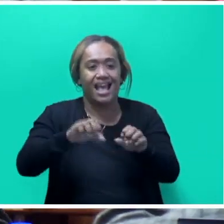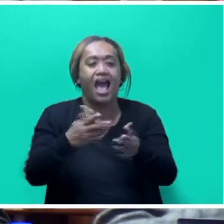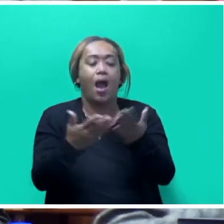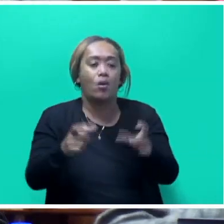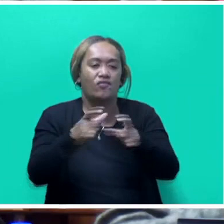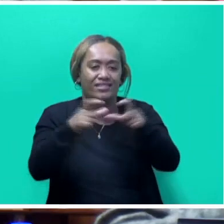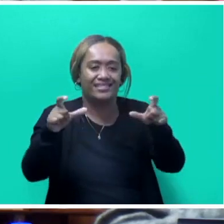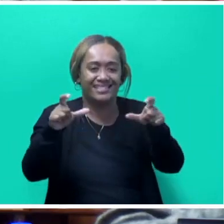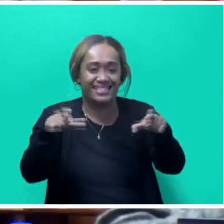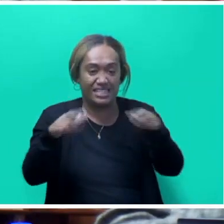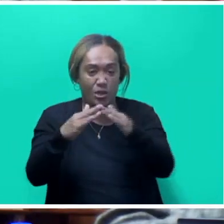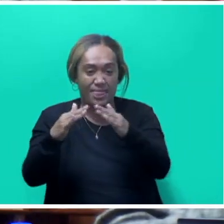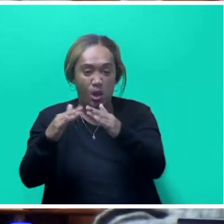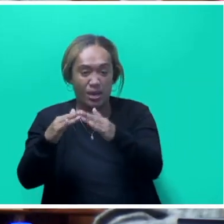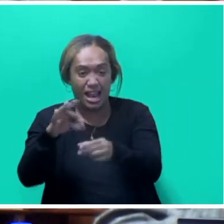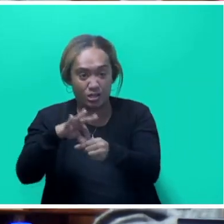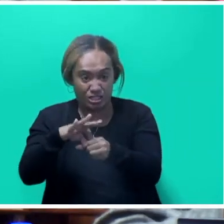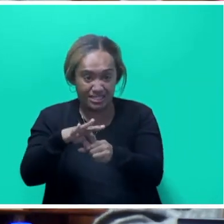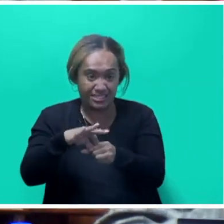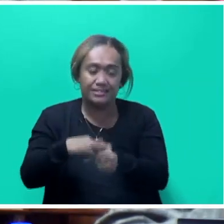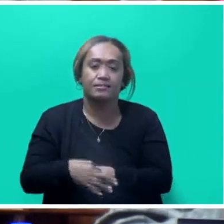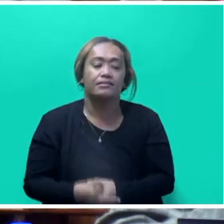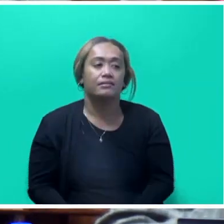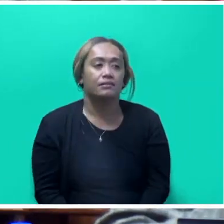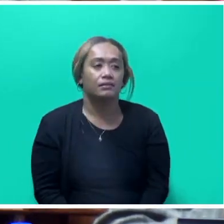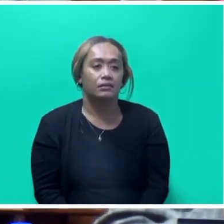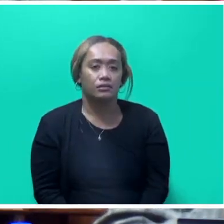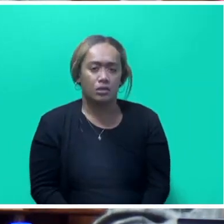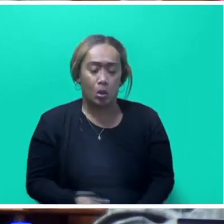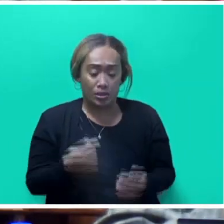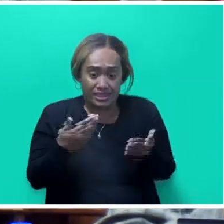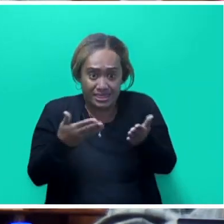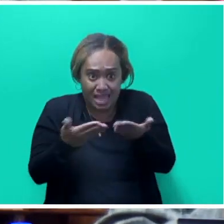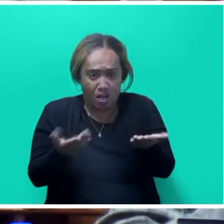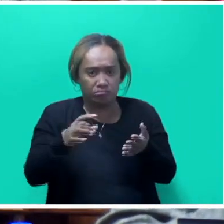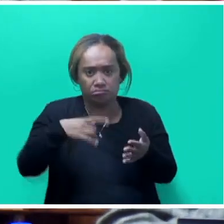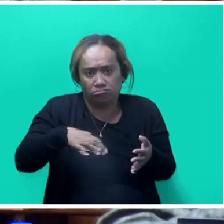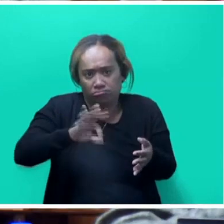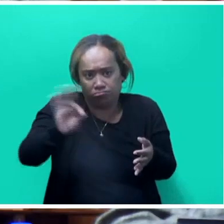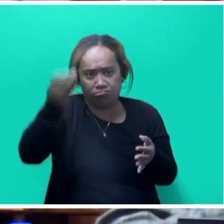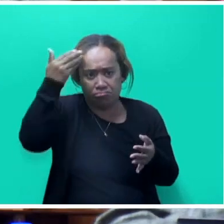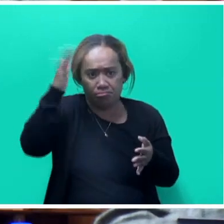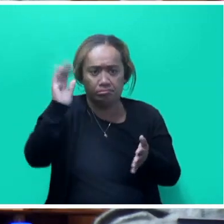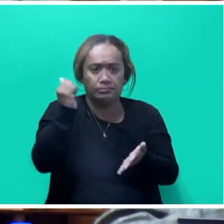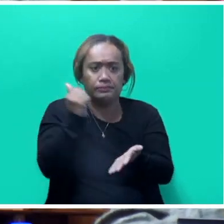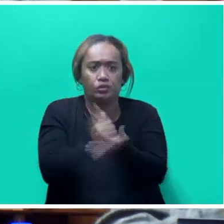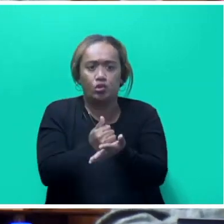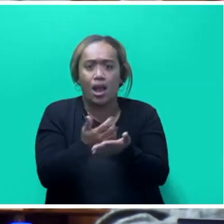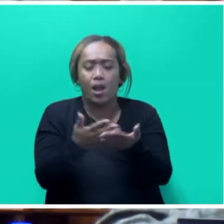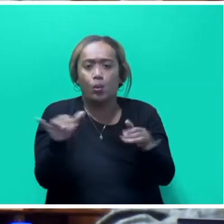elections. At this stage, I'm unable to inform this August House as for